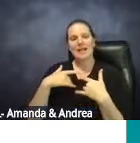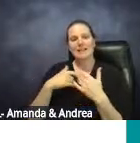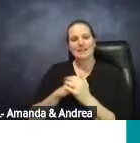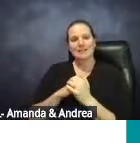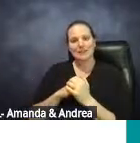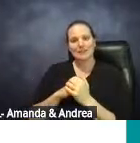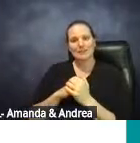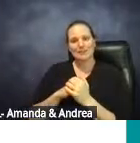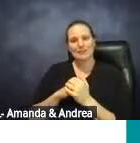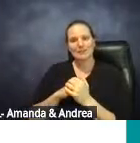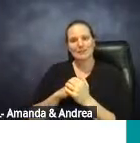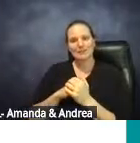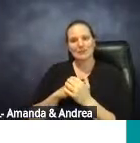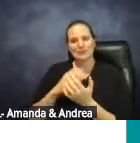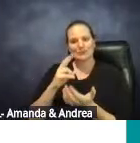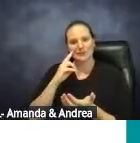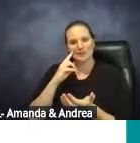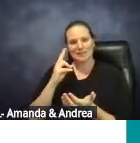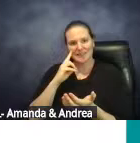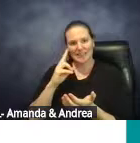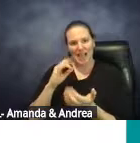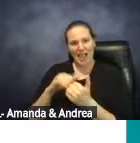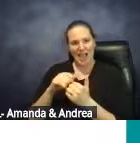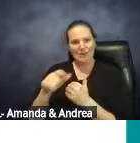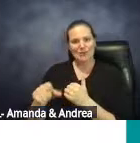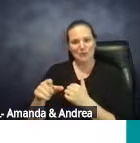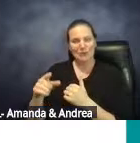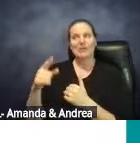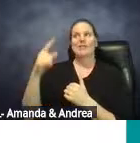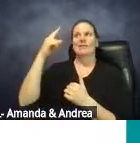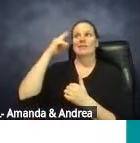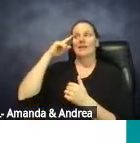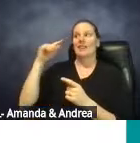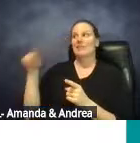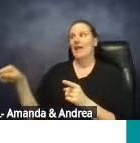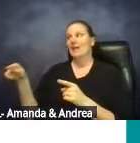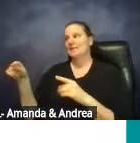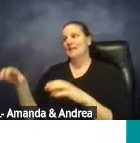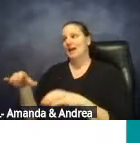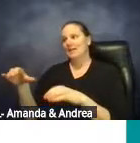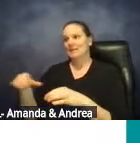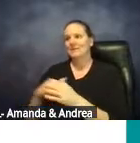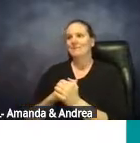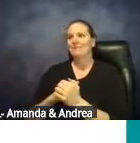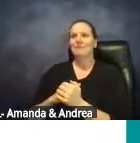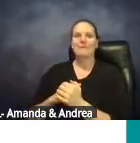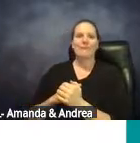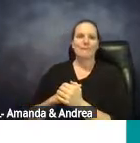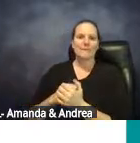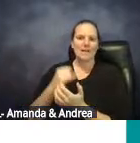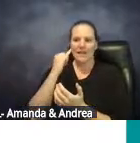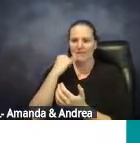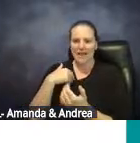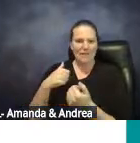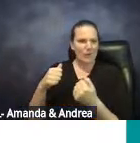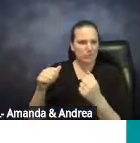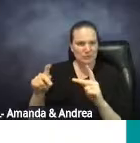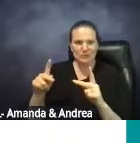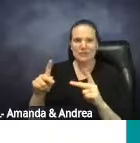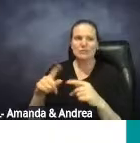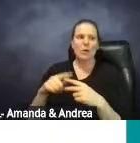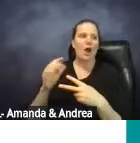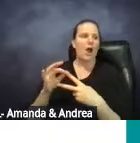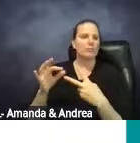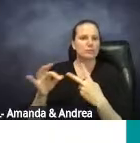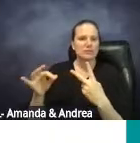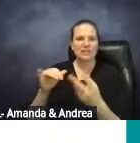see how you think that they've done, and if there are opportunities or options that